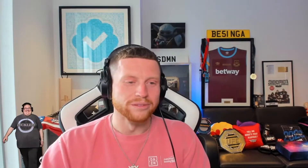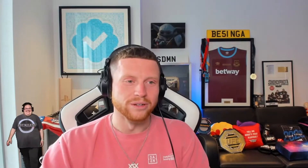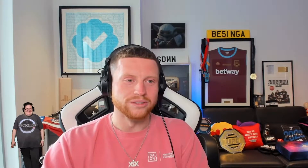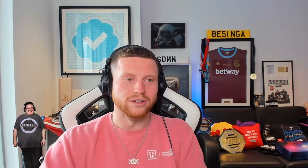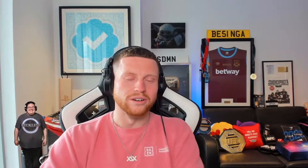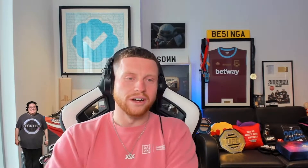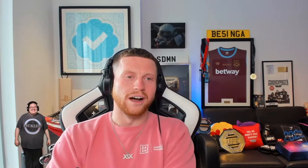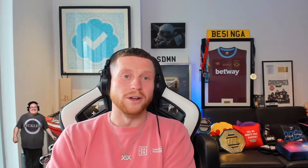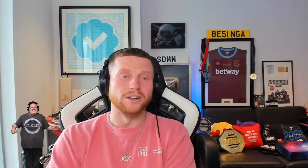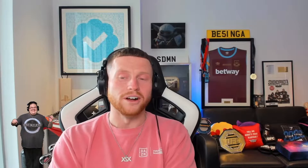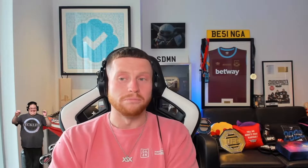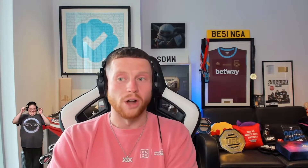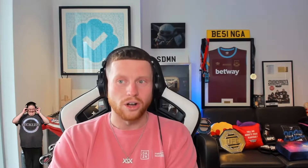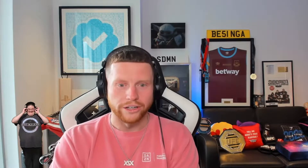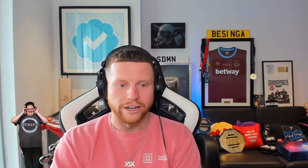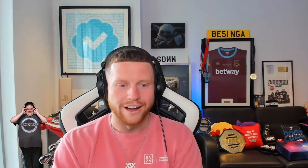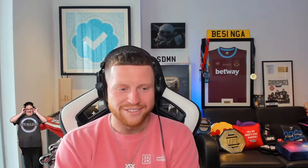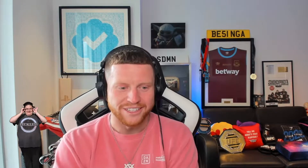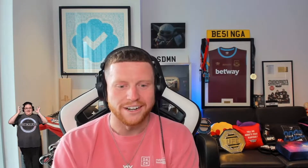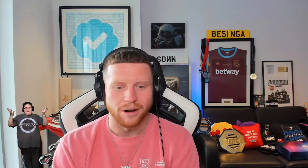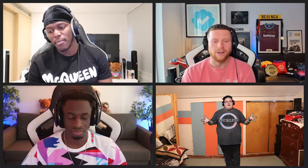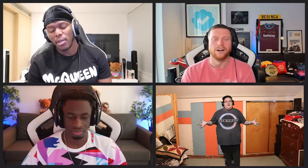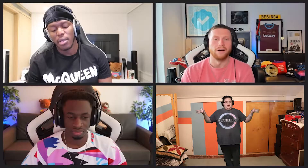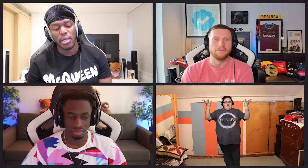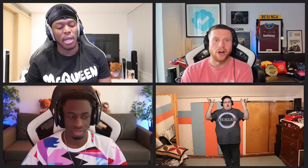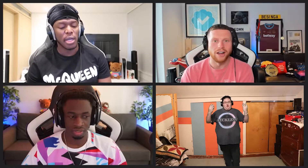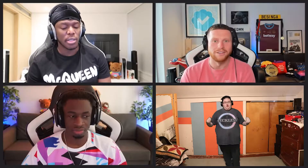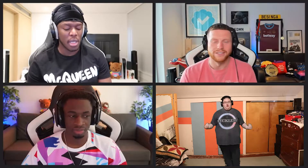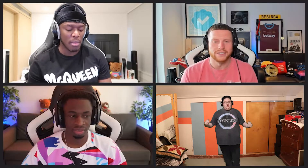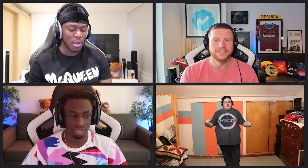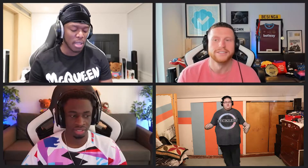Oh my god! Real talk. I'm not gonna laugh today. Okay.